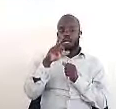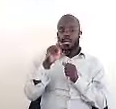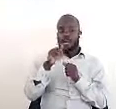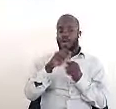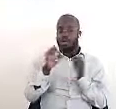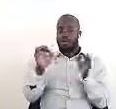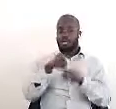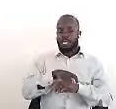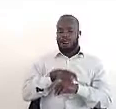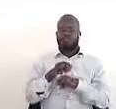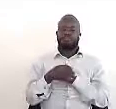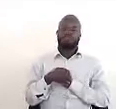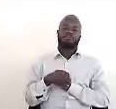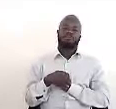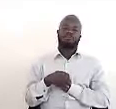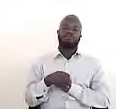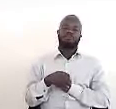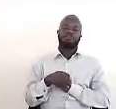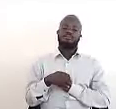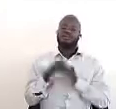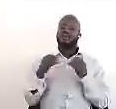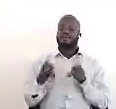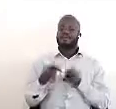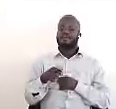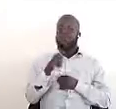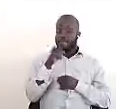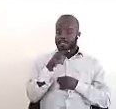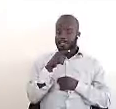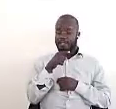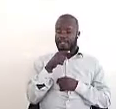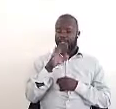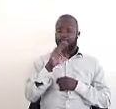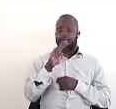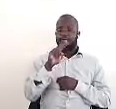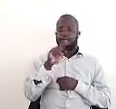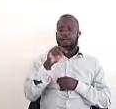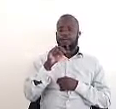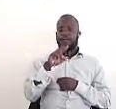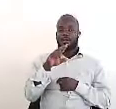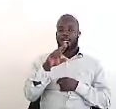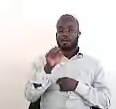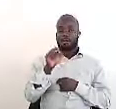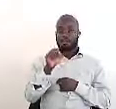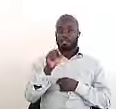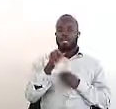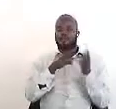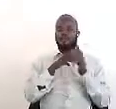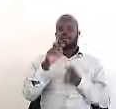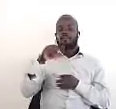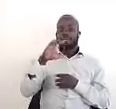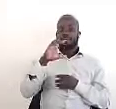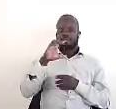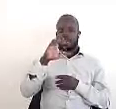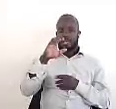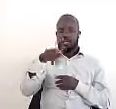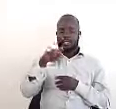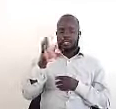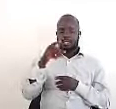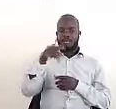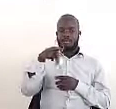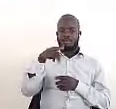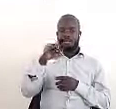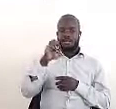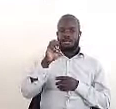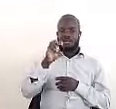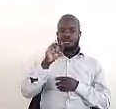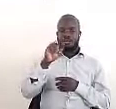longer time. So this is the fungus known as pneumocystis that causes PCP pneumonia, this